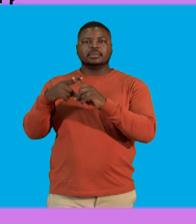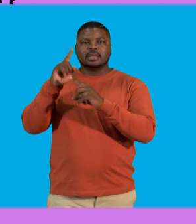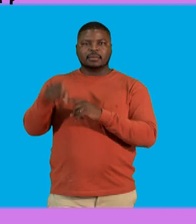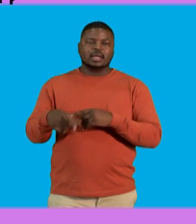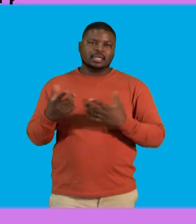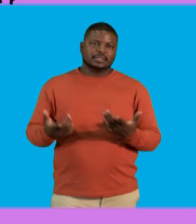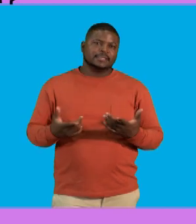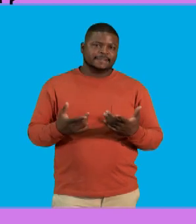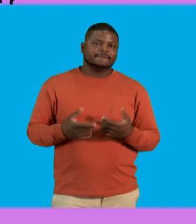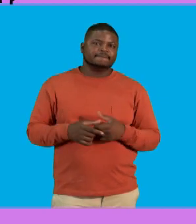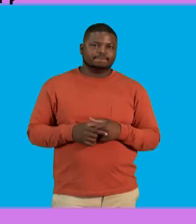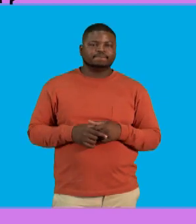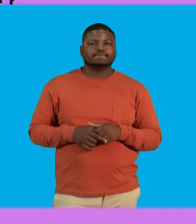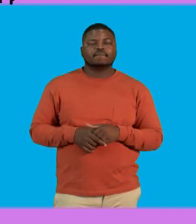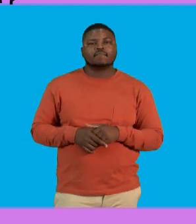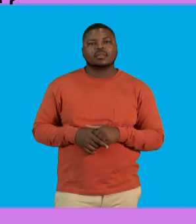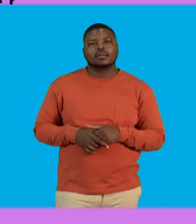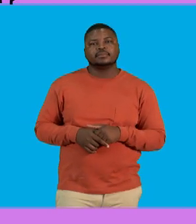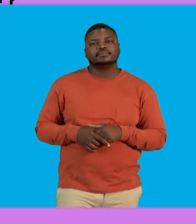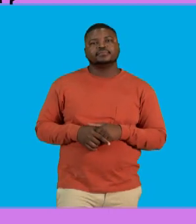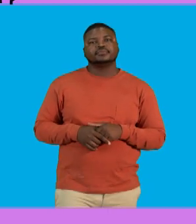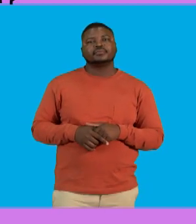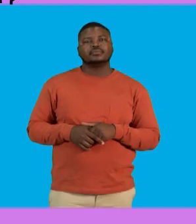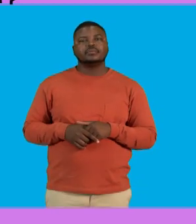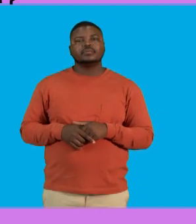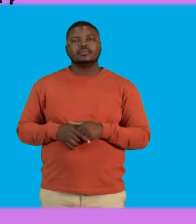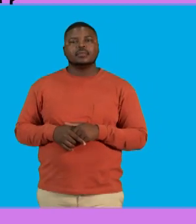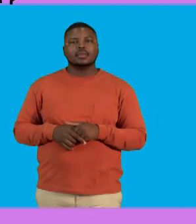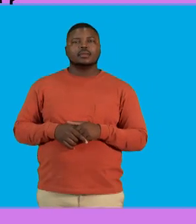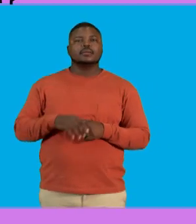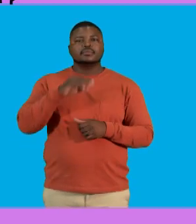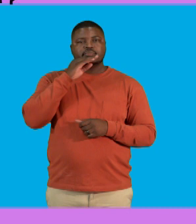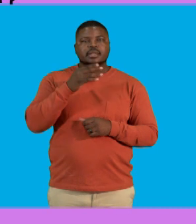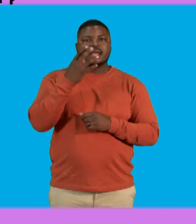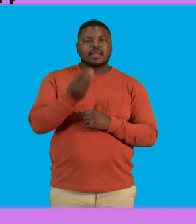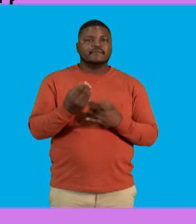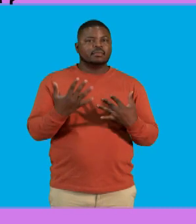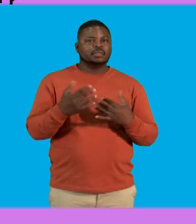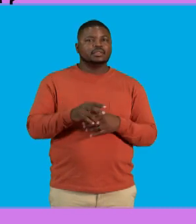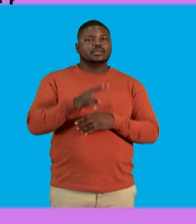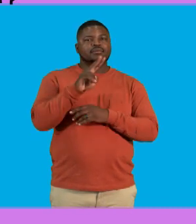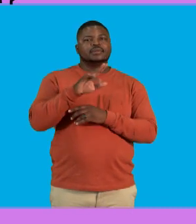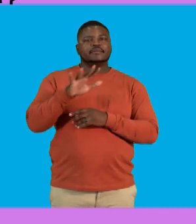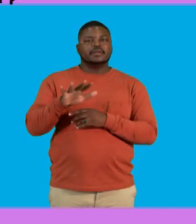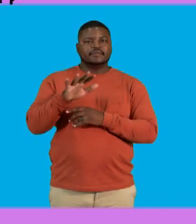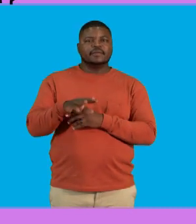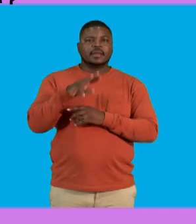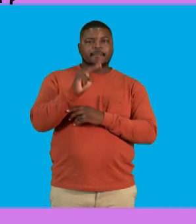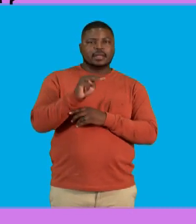by 5 is 25. So it means we have 25 milliliters